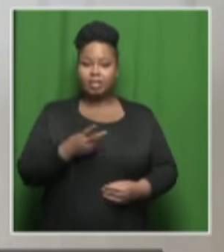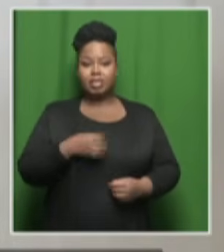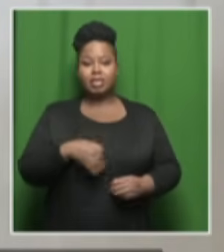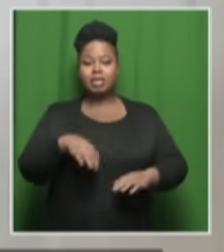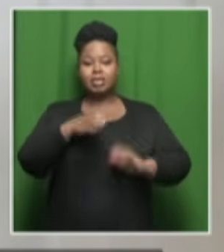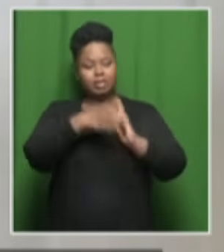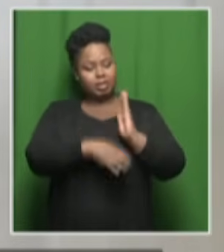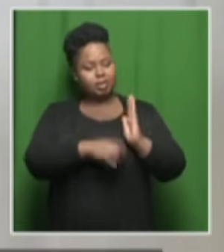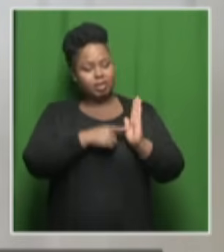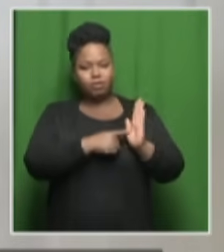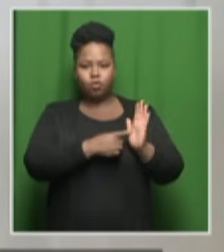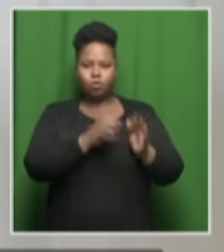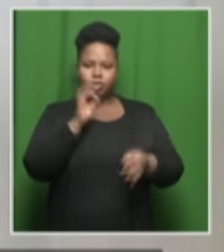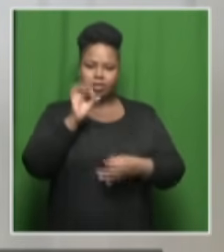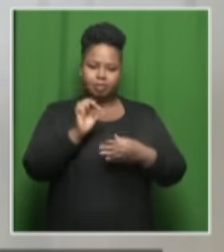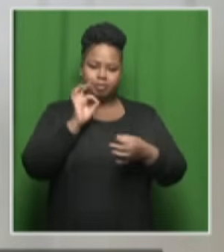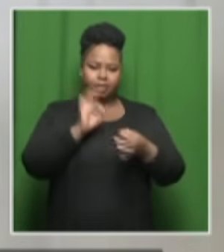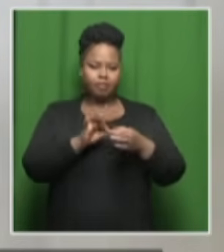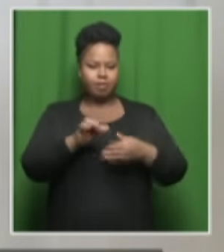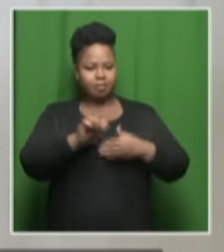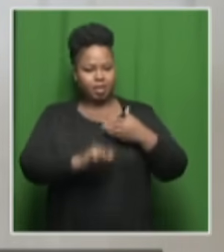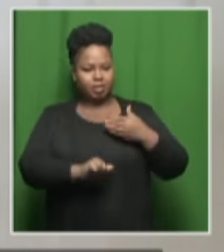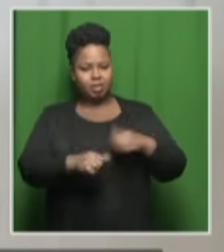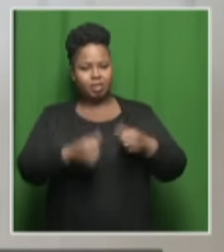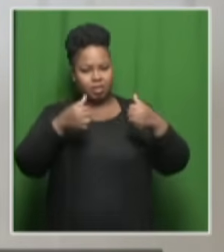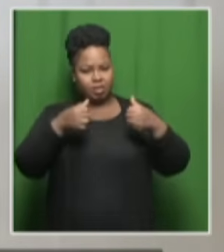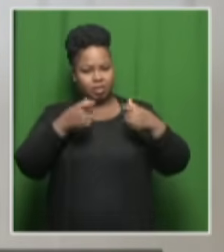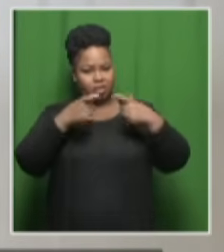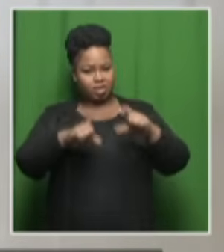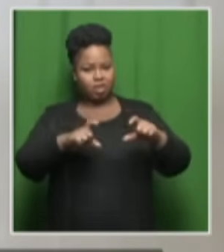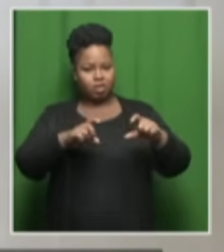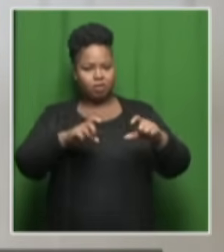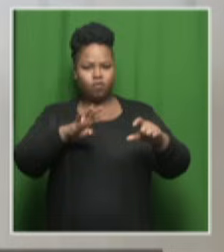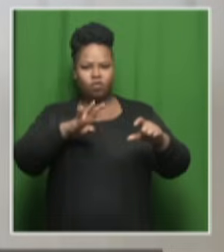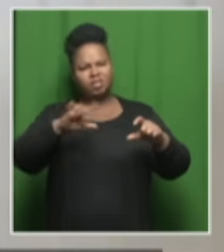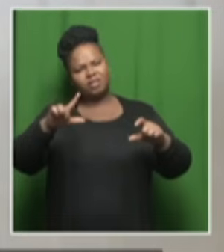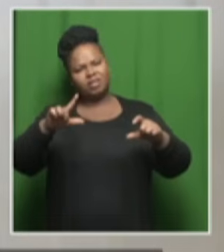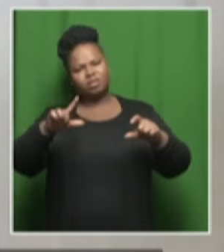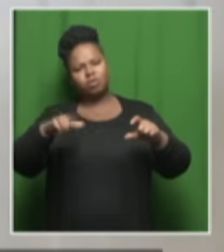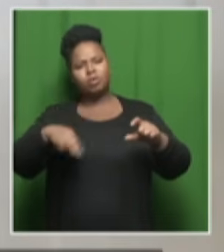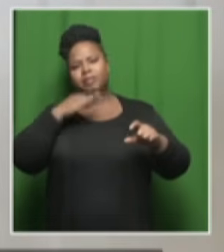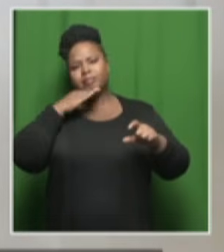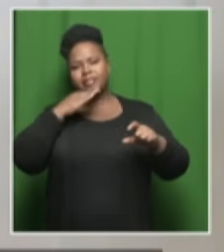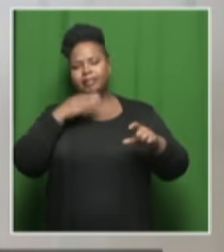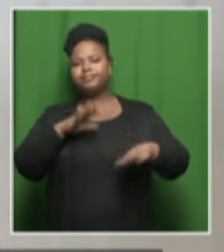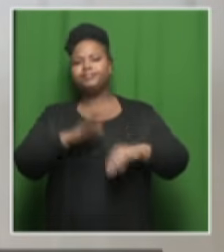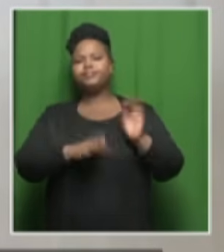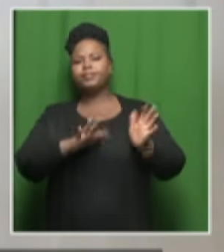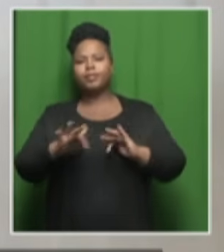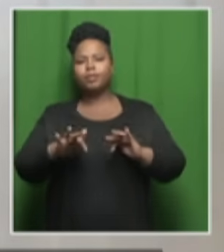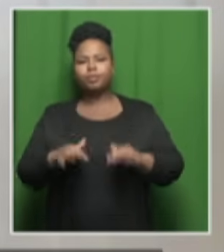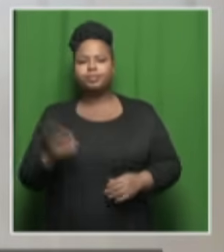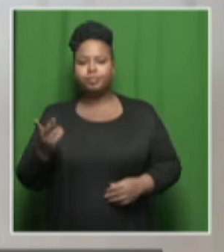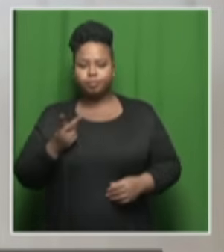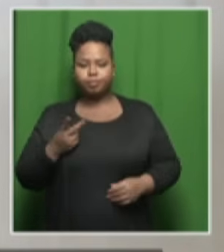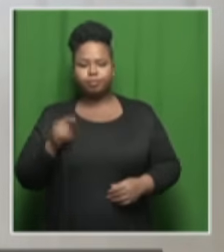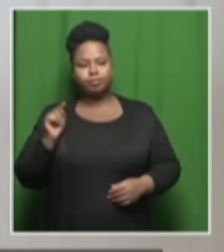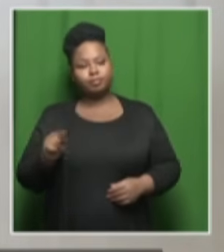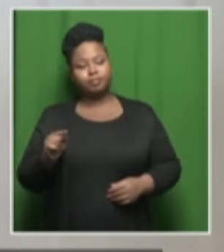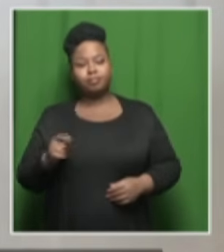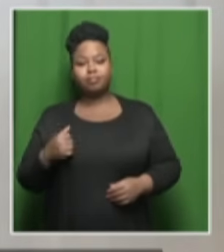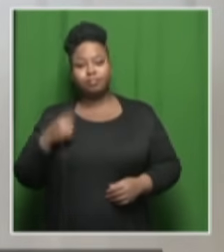it and giving to specific months, that is Section 47, by the way, what is the effect of the remission on that and the powers that are then imposed? I